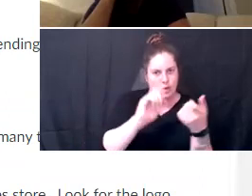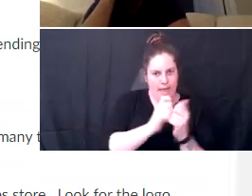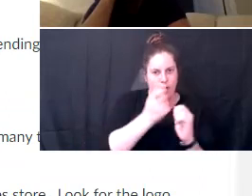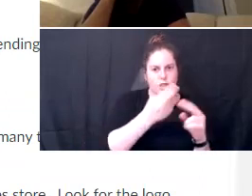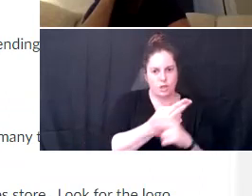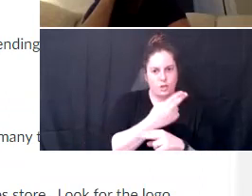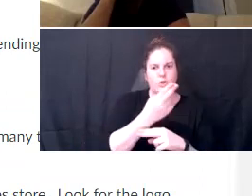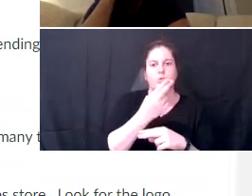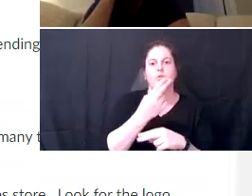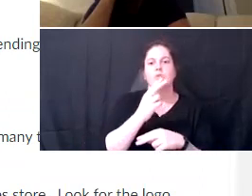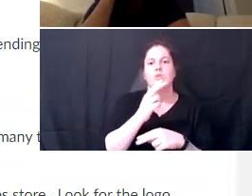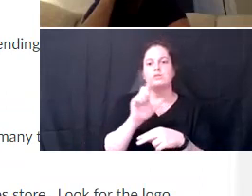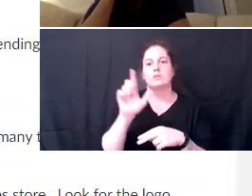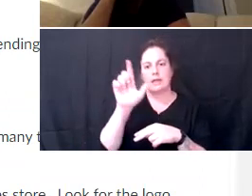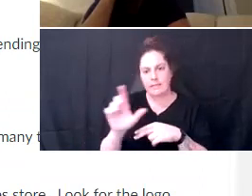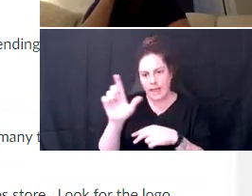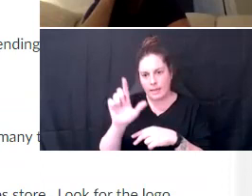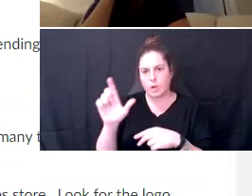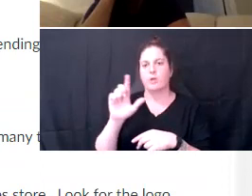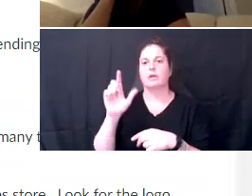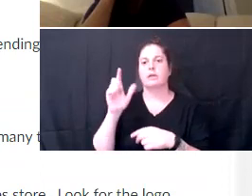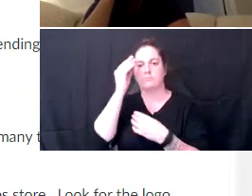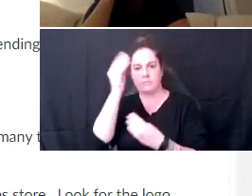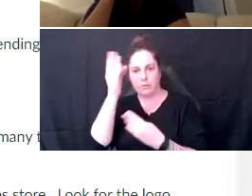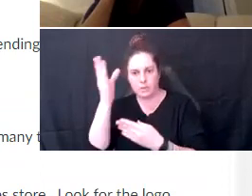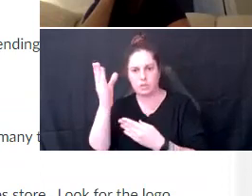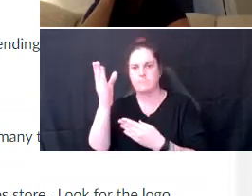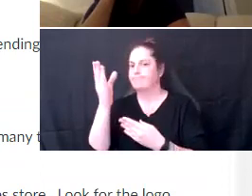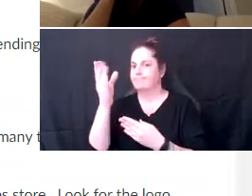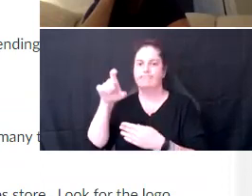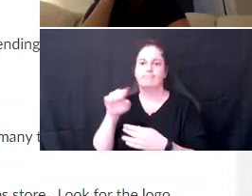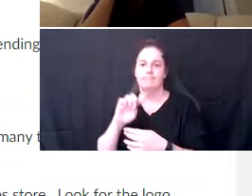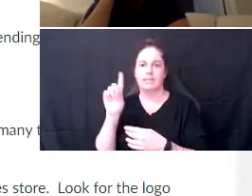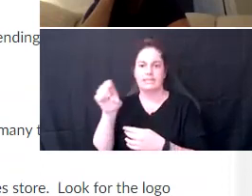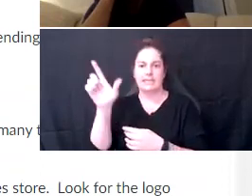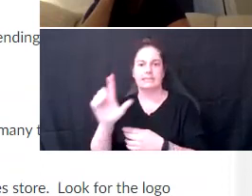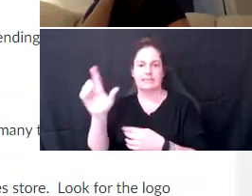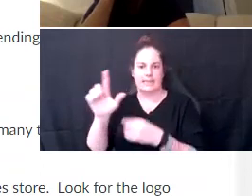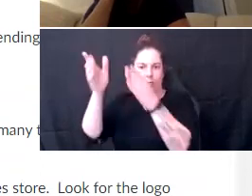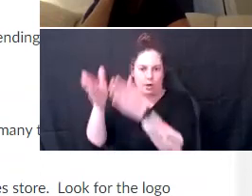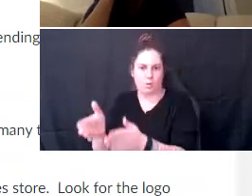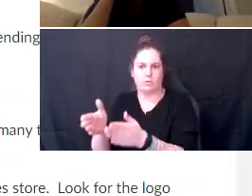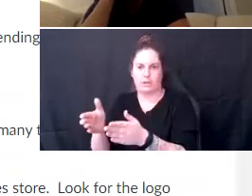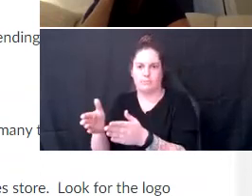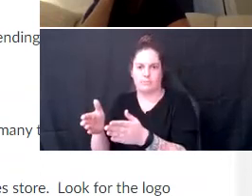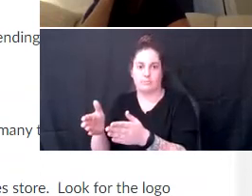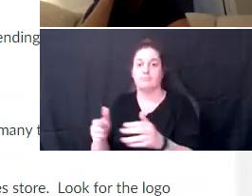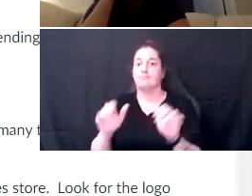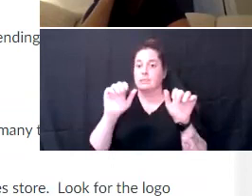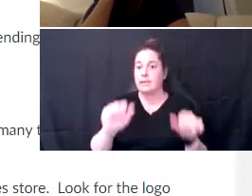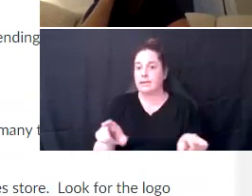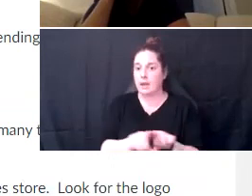use them. Okay. All right. You can also find these scholarly